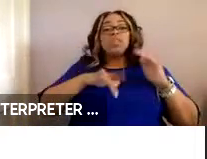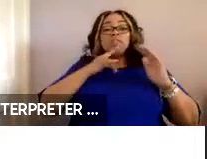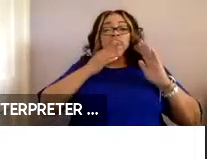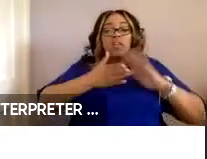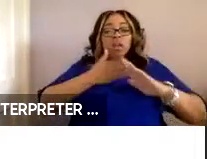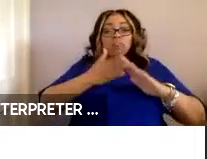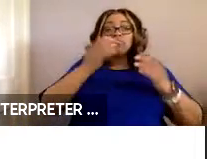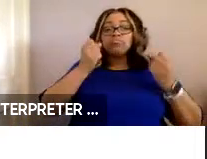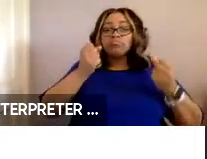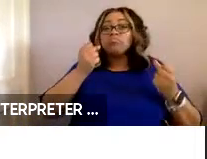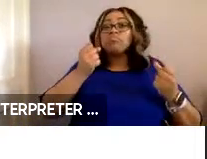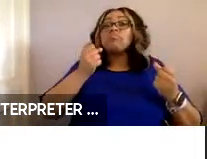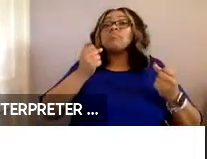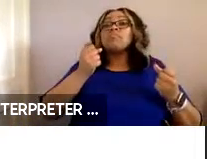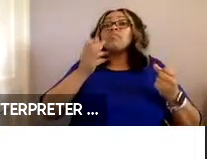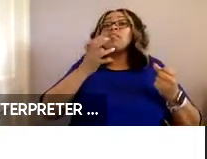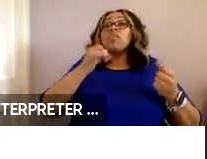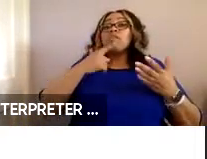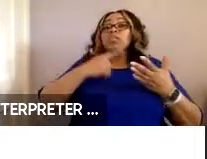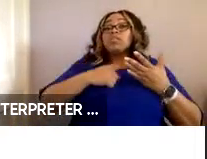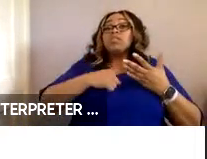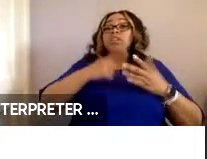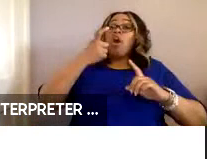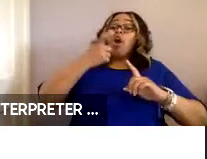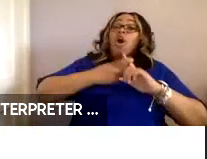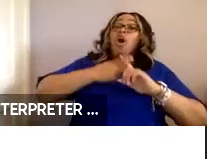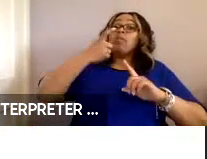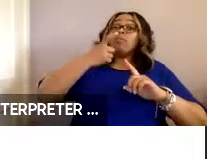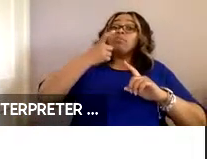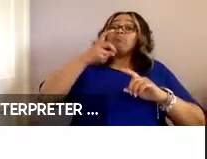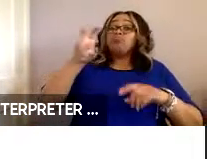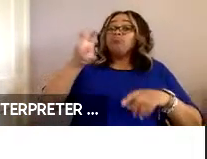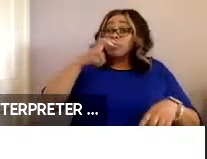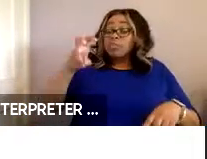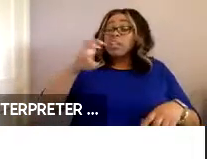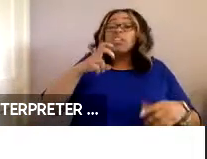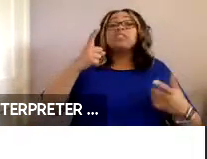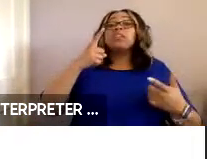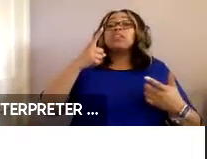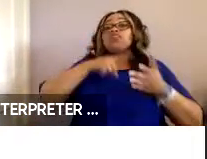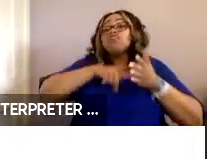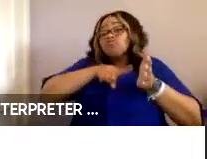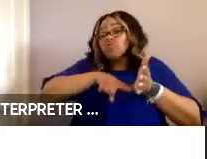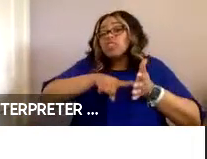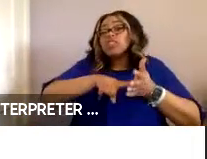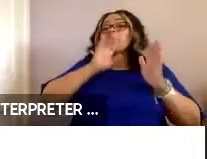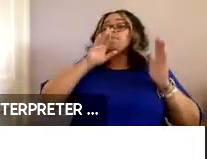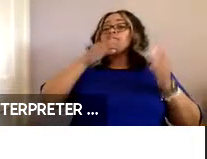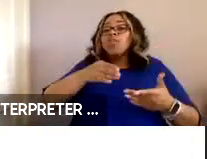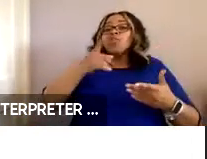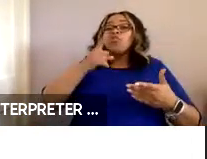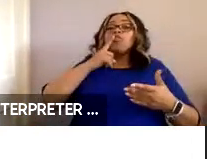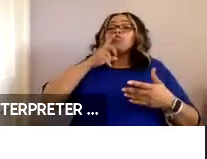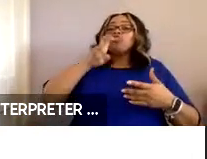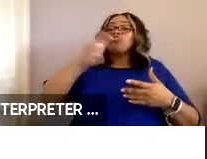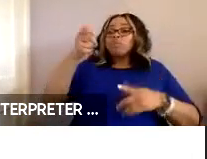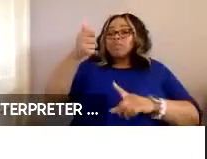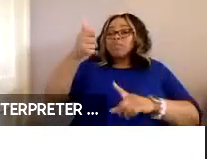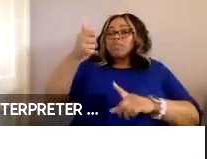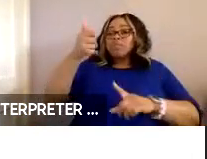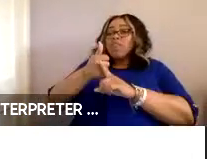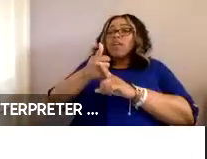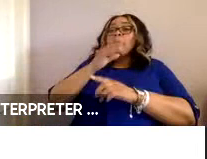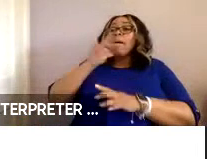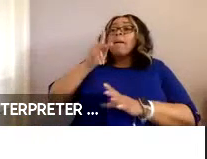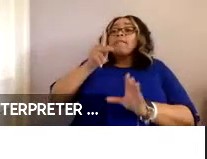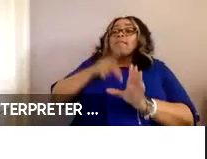operating a vehicle. So when discussing automated transportation, researchers often focus on the trip itself, yet